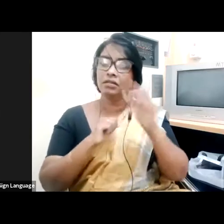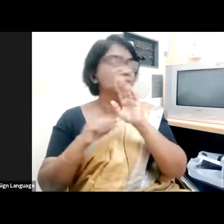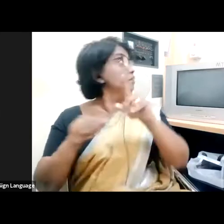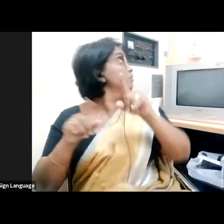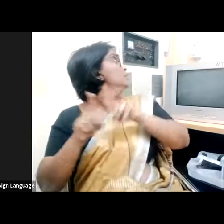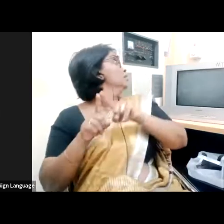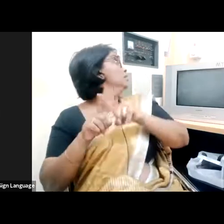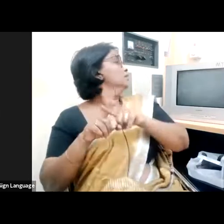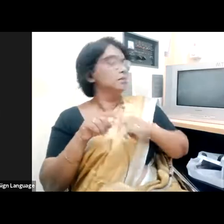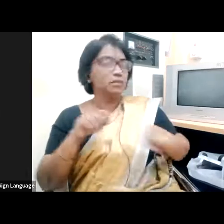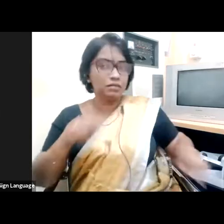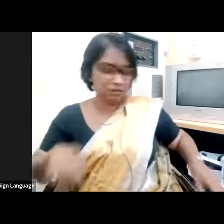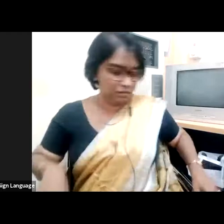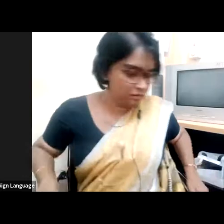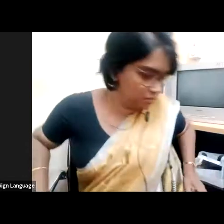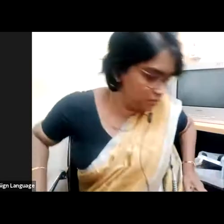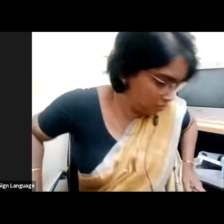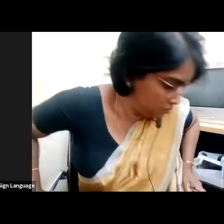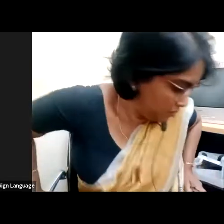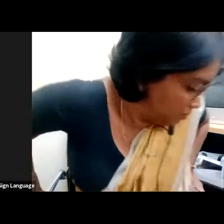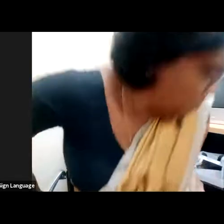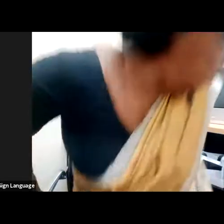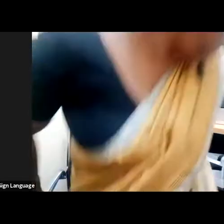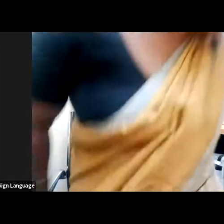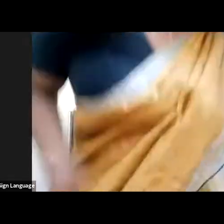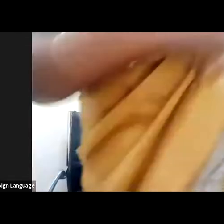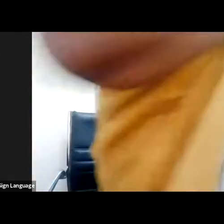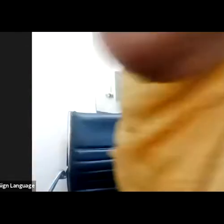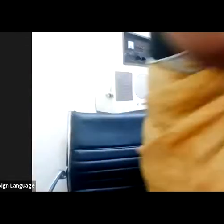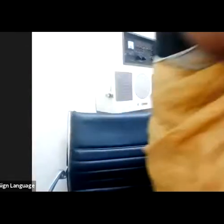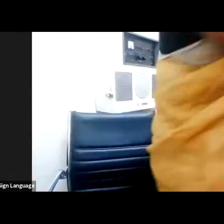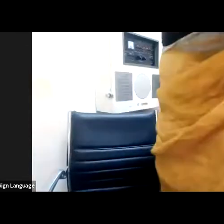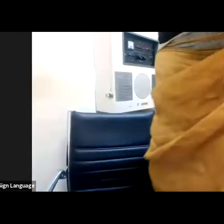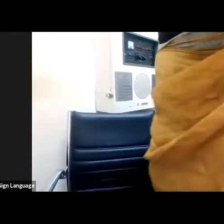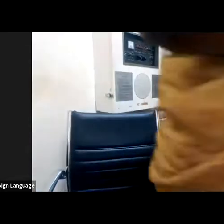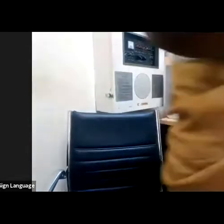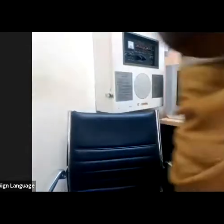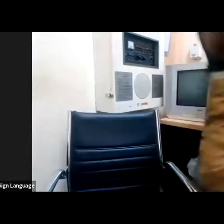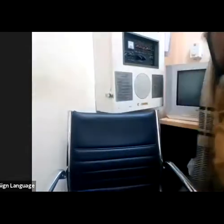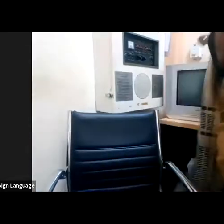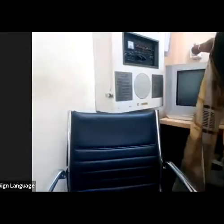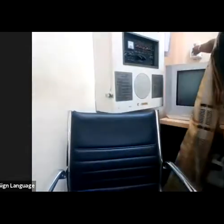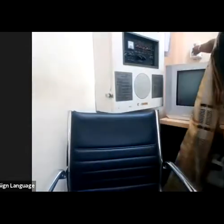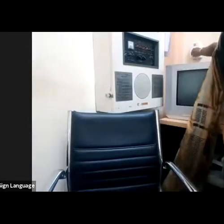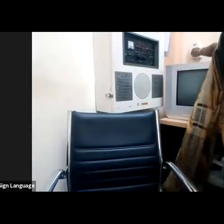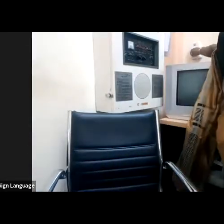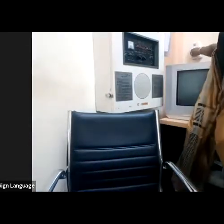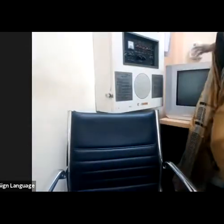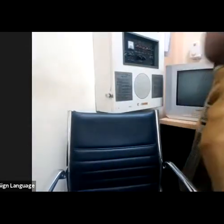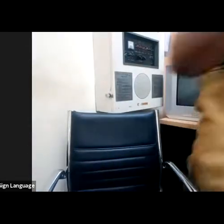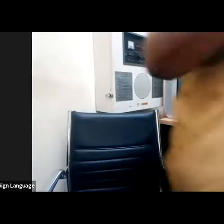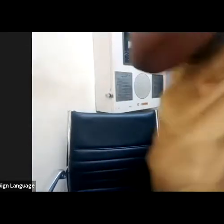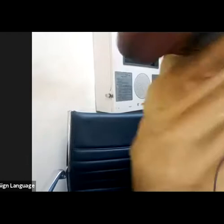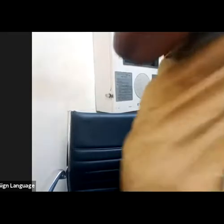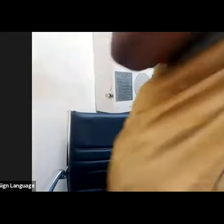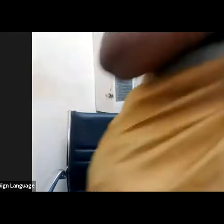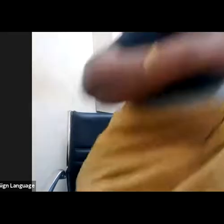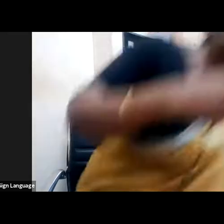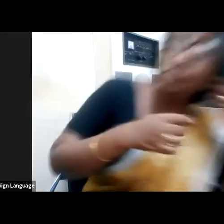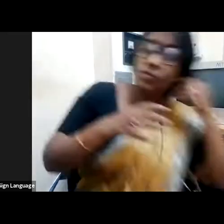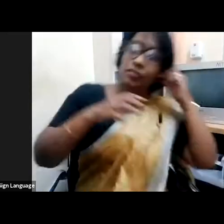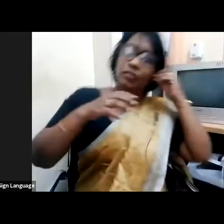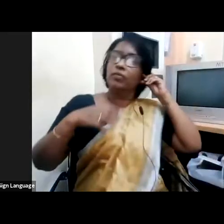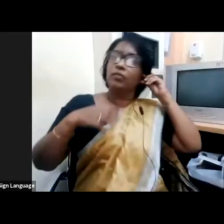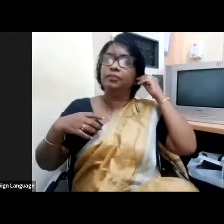mainstream, enabling transformation of entire systems and networks. Widespread change can be seen across